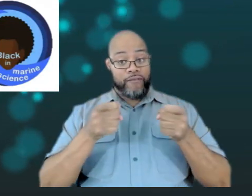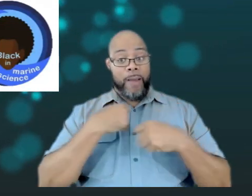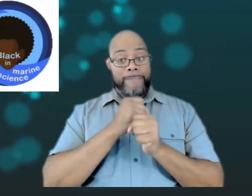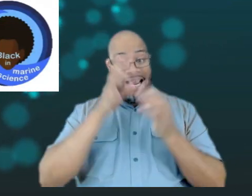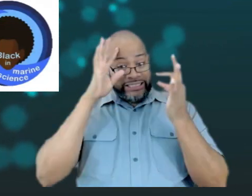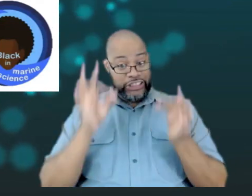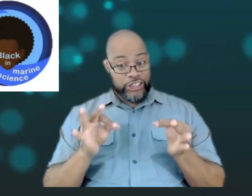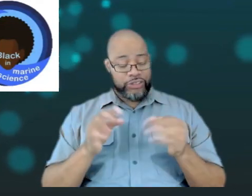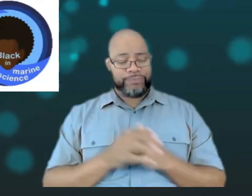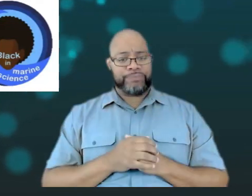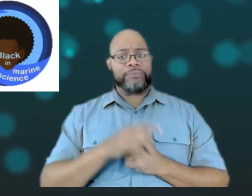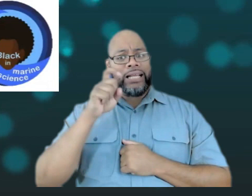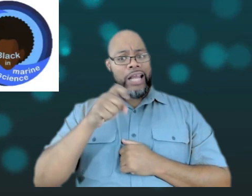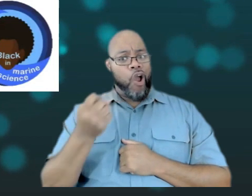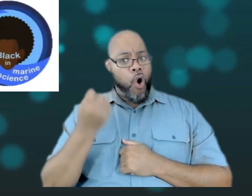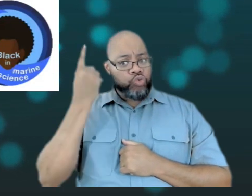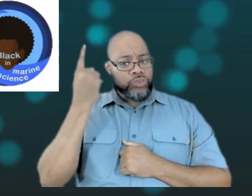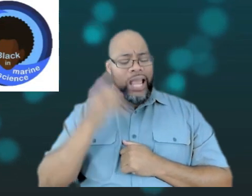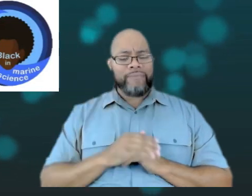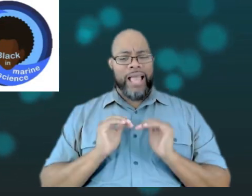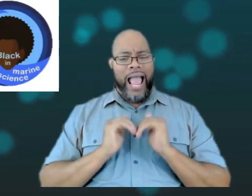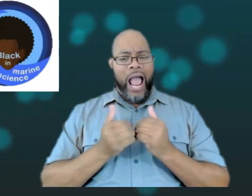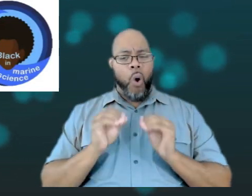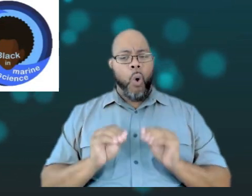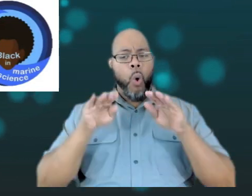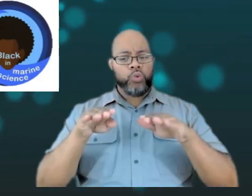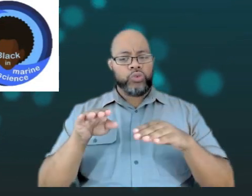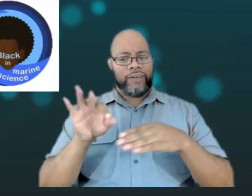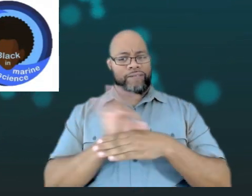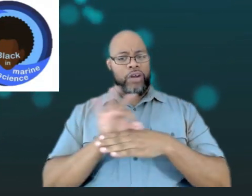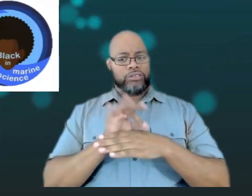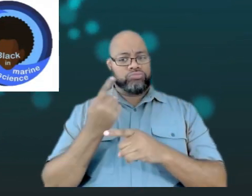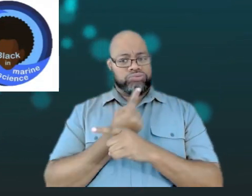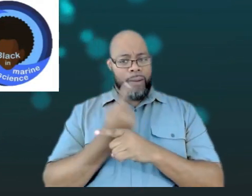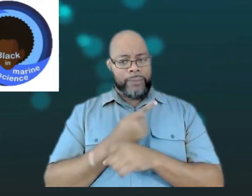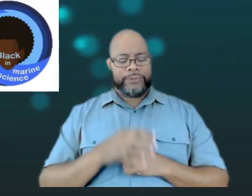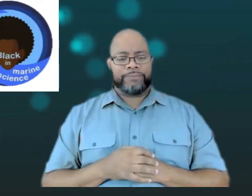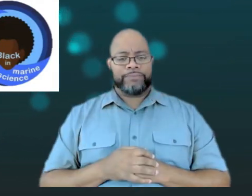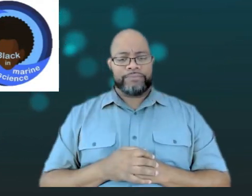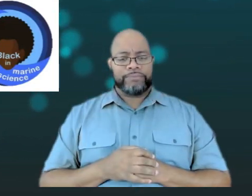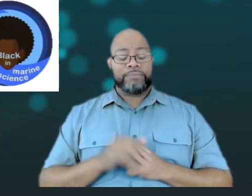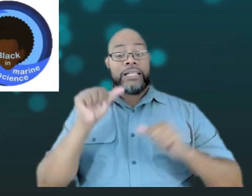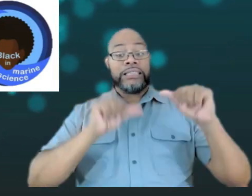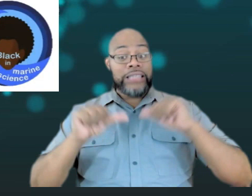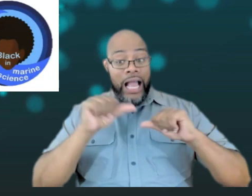make decisions, they need to understand how the ocean functions.